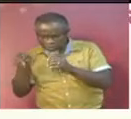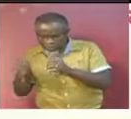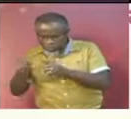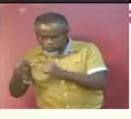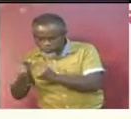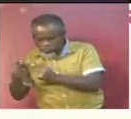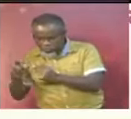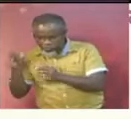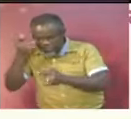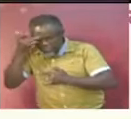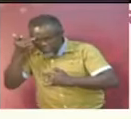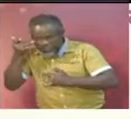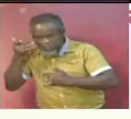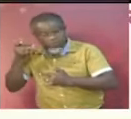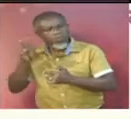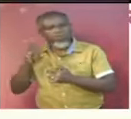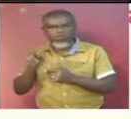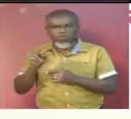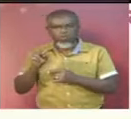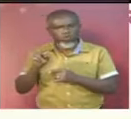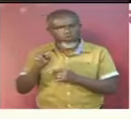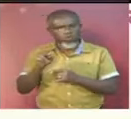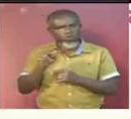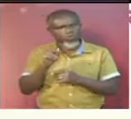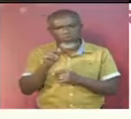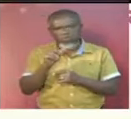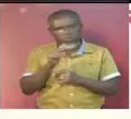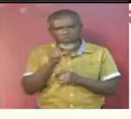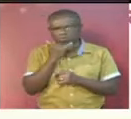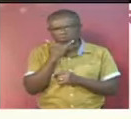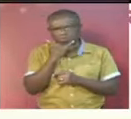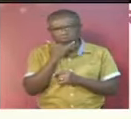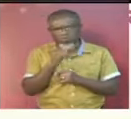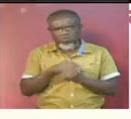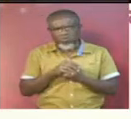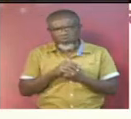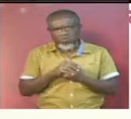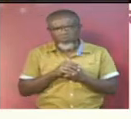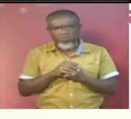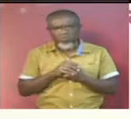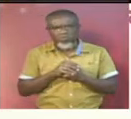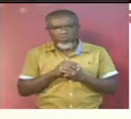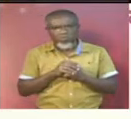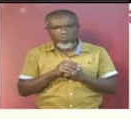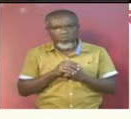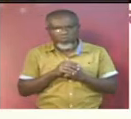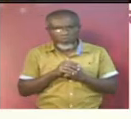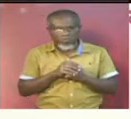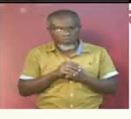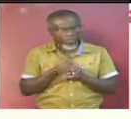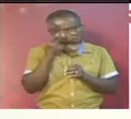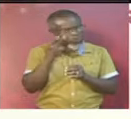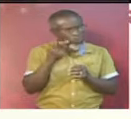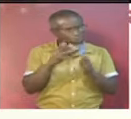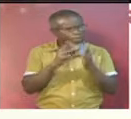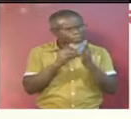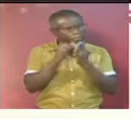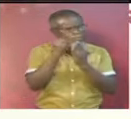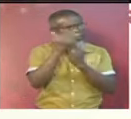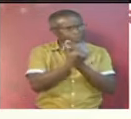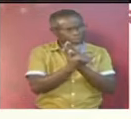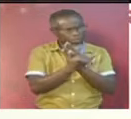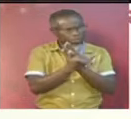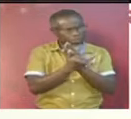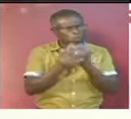said before, the number of cases that we've seen in the month of May, looking at just the month of May by itself, we got